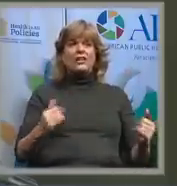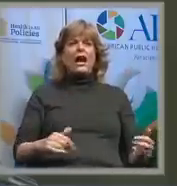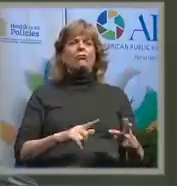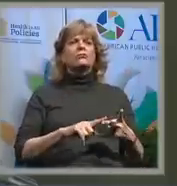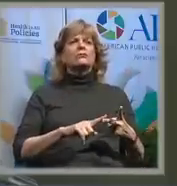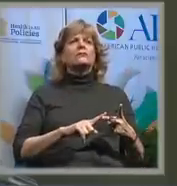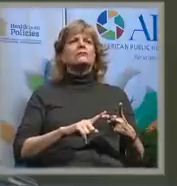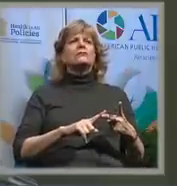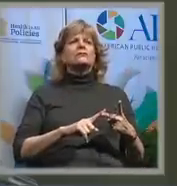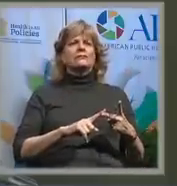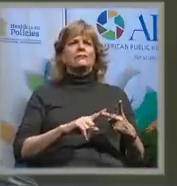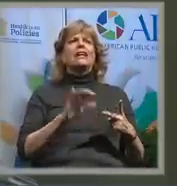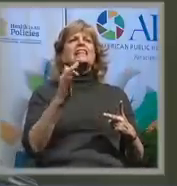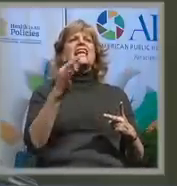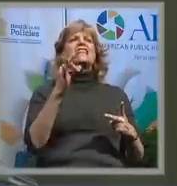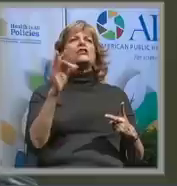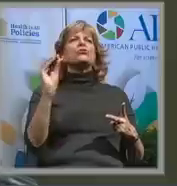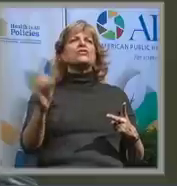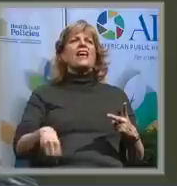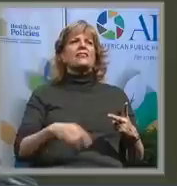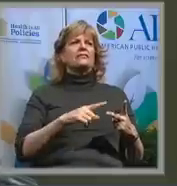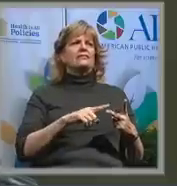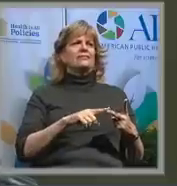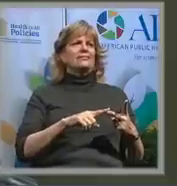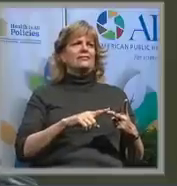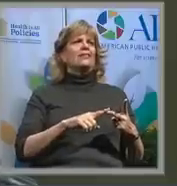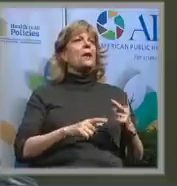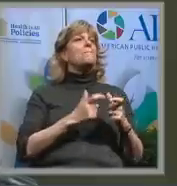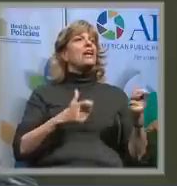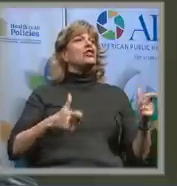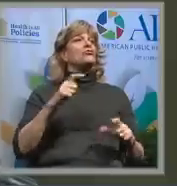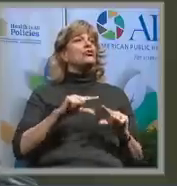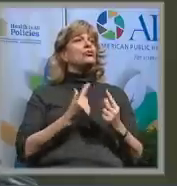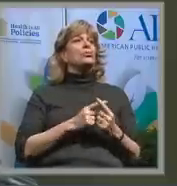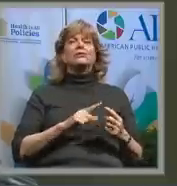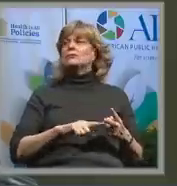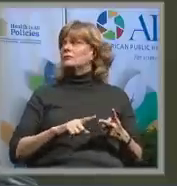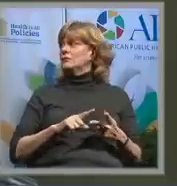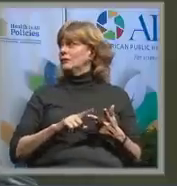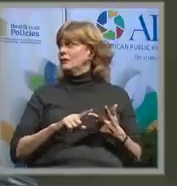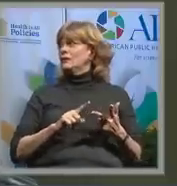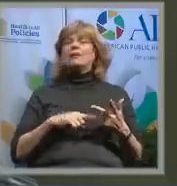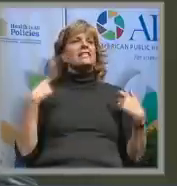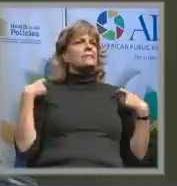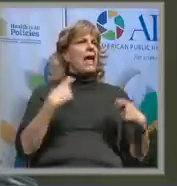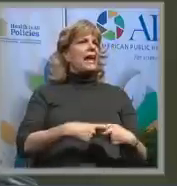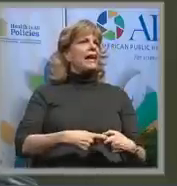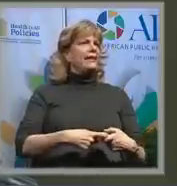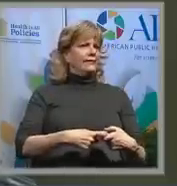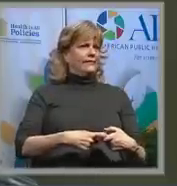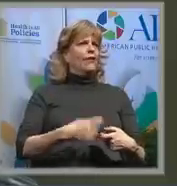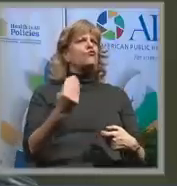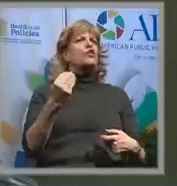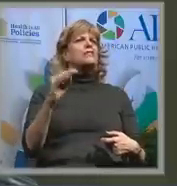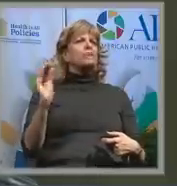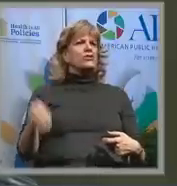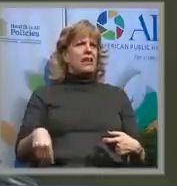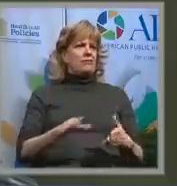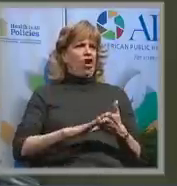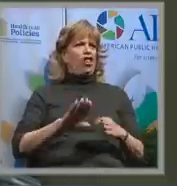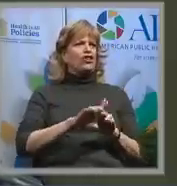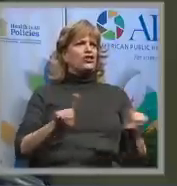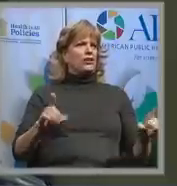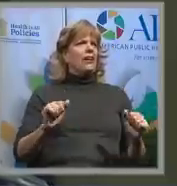10. It's up to about 19%. What's the fastest growing group in our country? Hispanic. We're up to about 14%. What's the